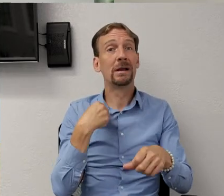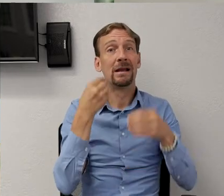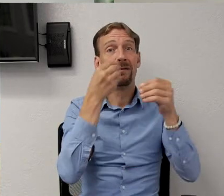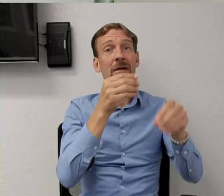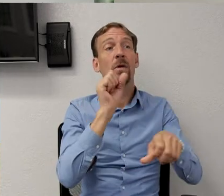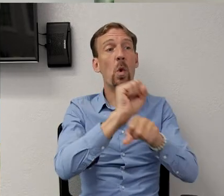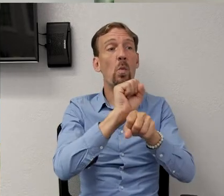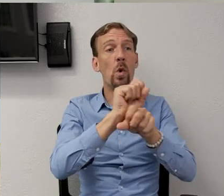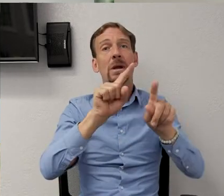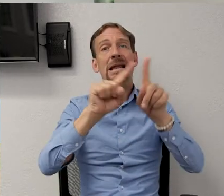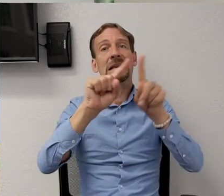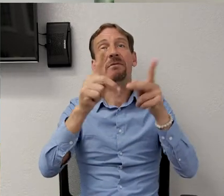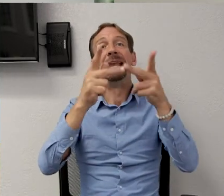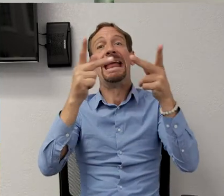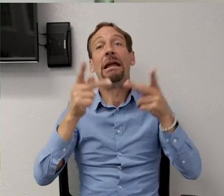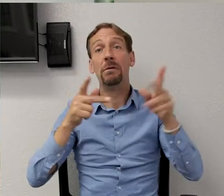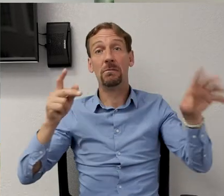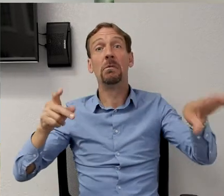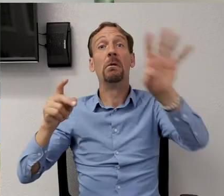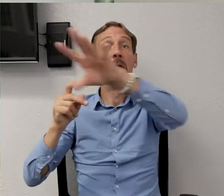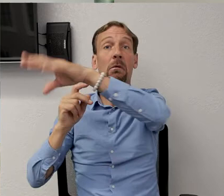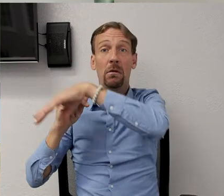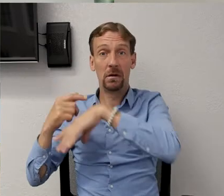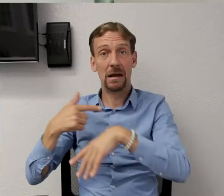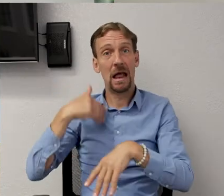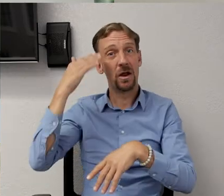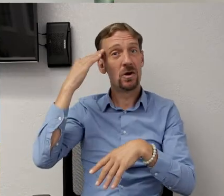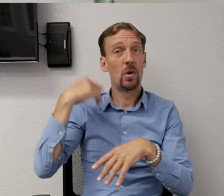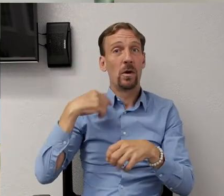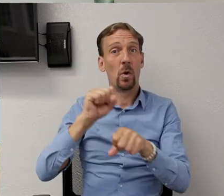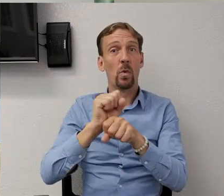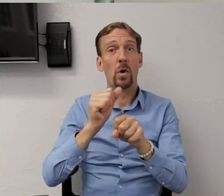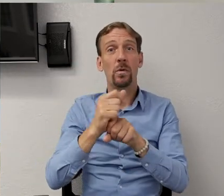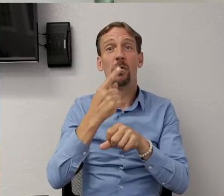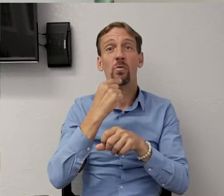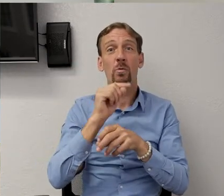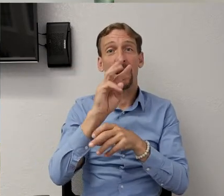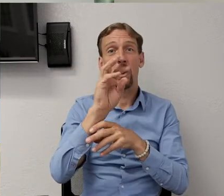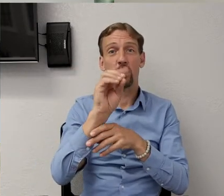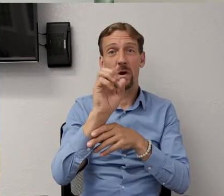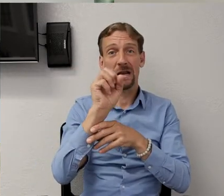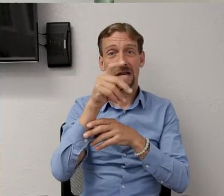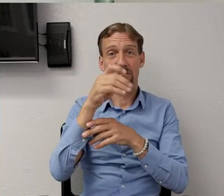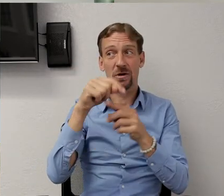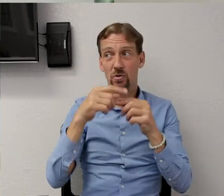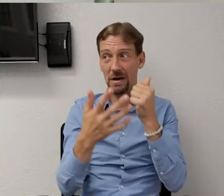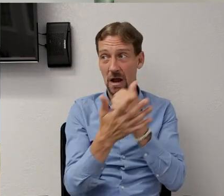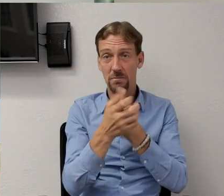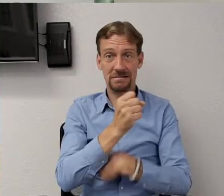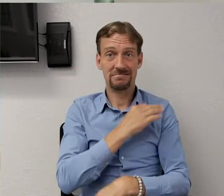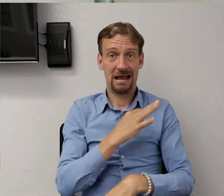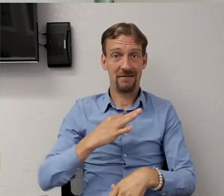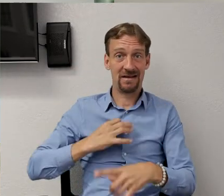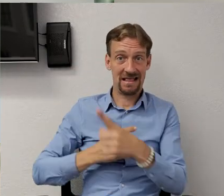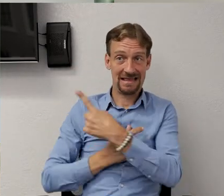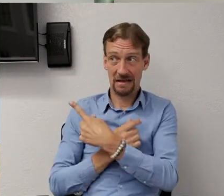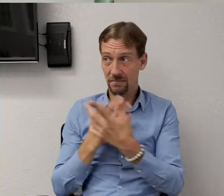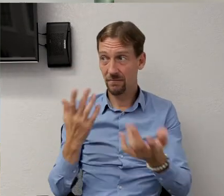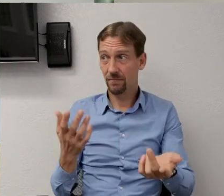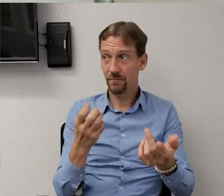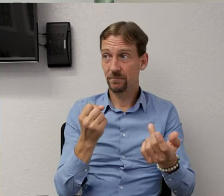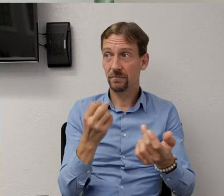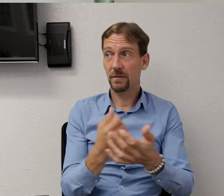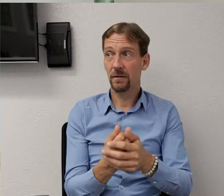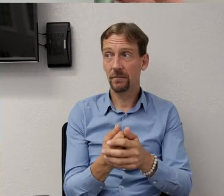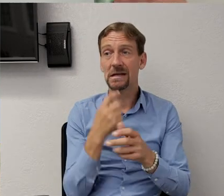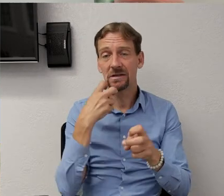work in other areas. I know we've worked with Redwood Springs to help staff them. Yes. So,